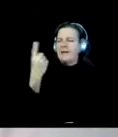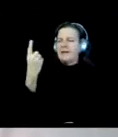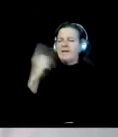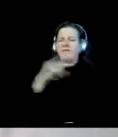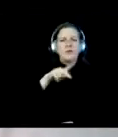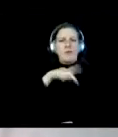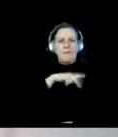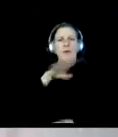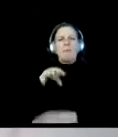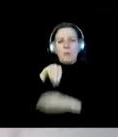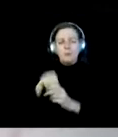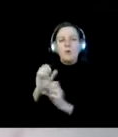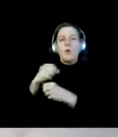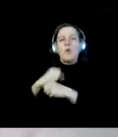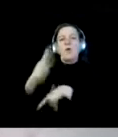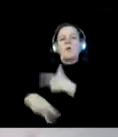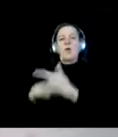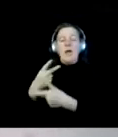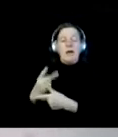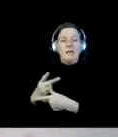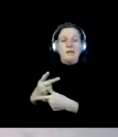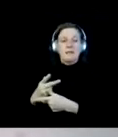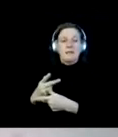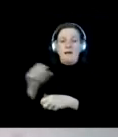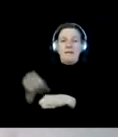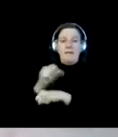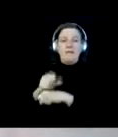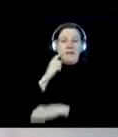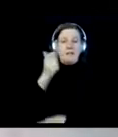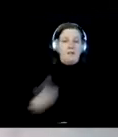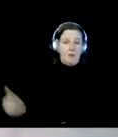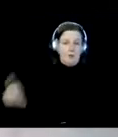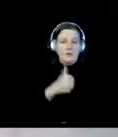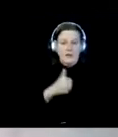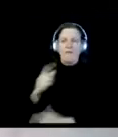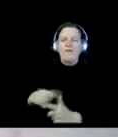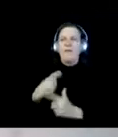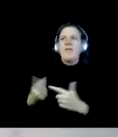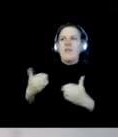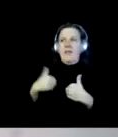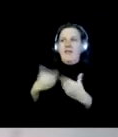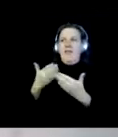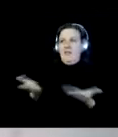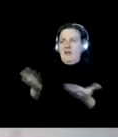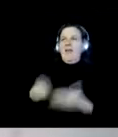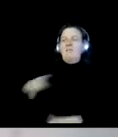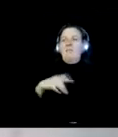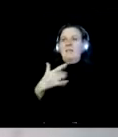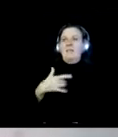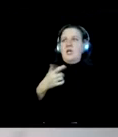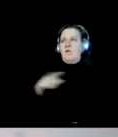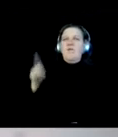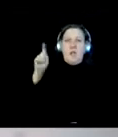like creating this kind of insurmountable task for yourself and then, having this thing that you feel like you have to